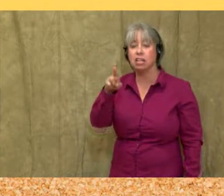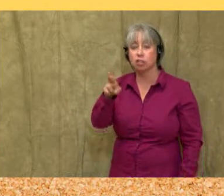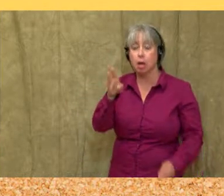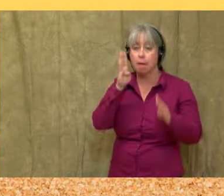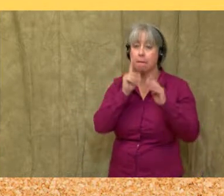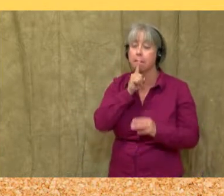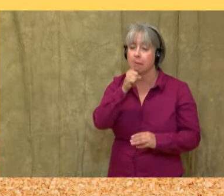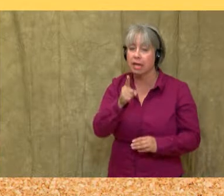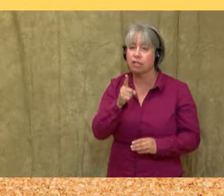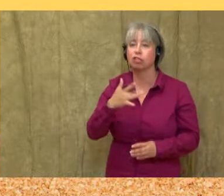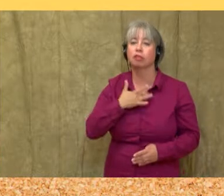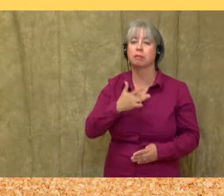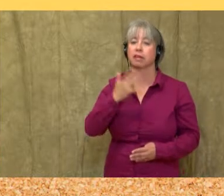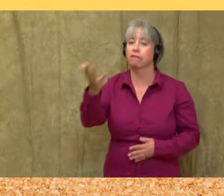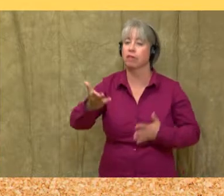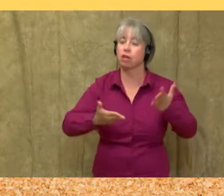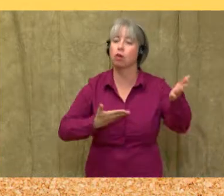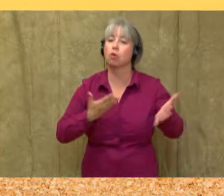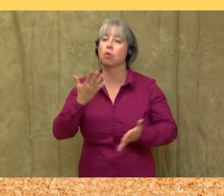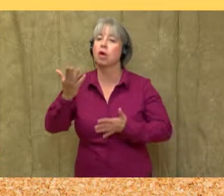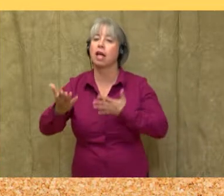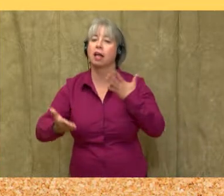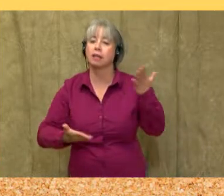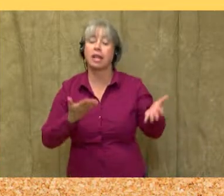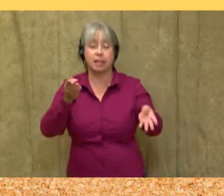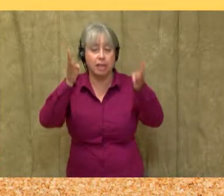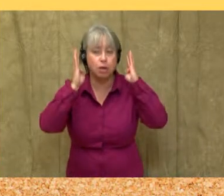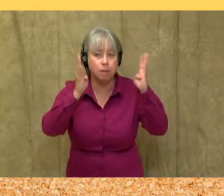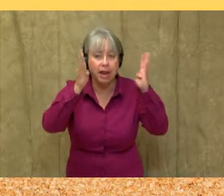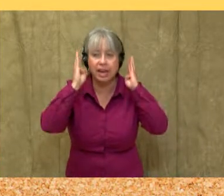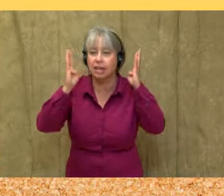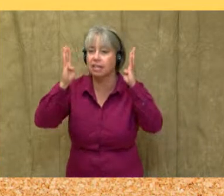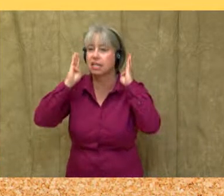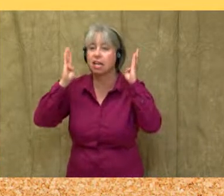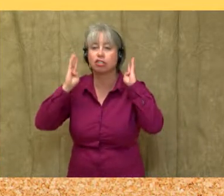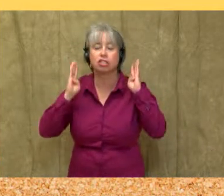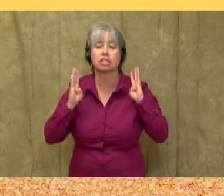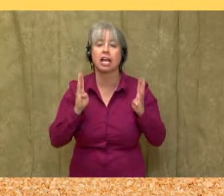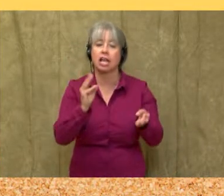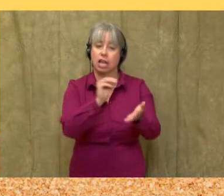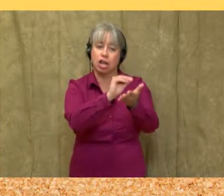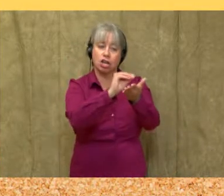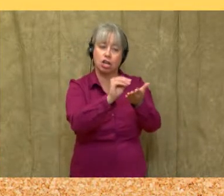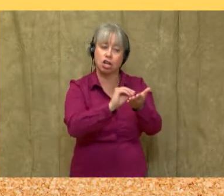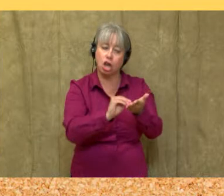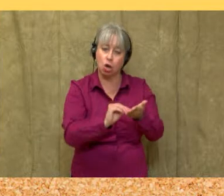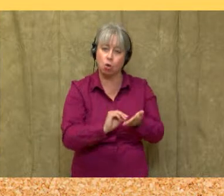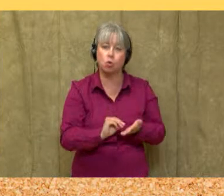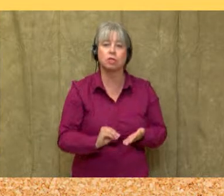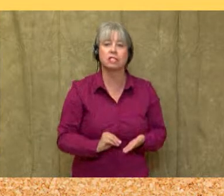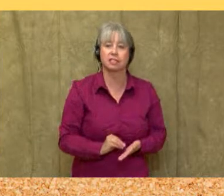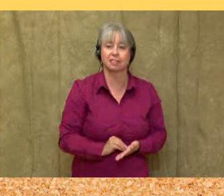you make her feel welcome. Make sure you're paying attention. Make sure you're taking those notes.